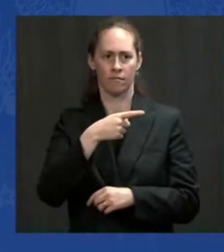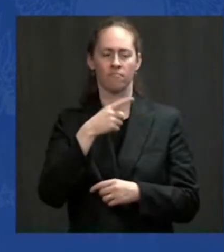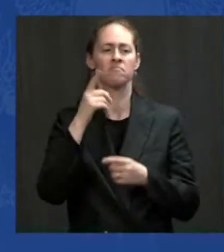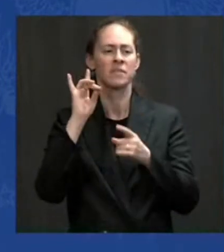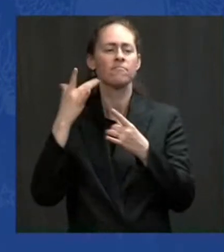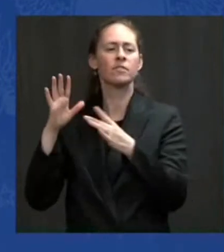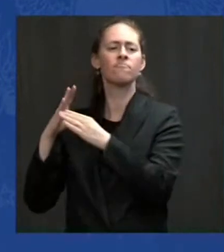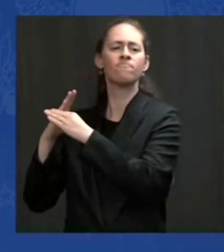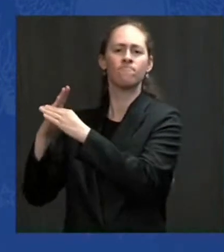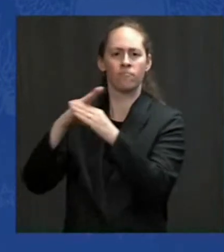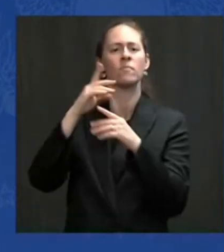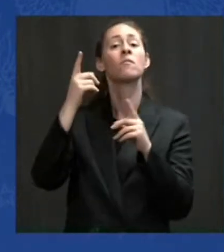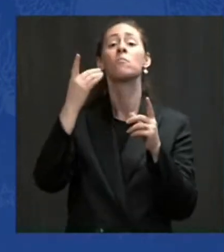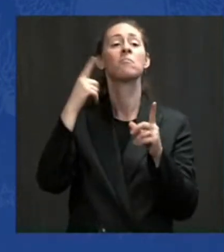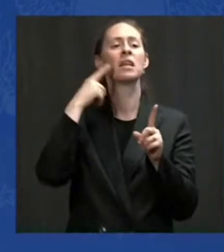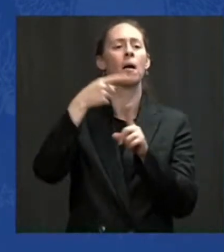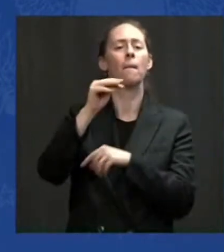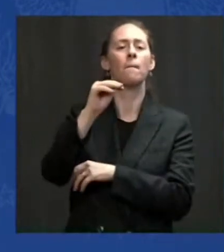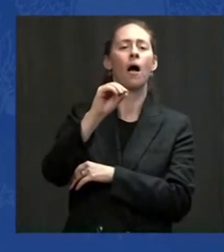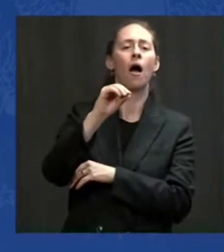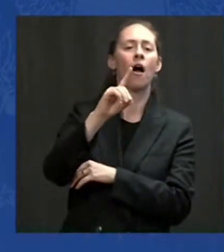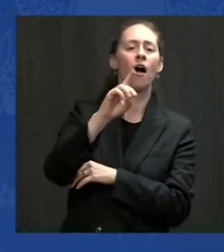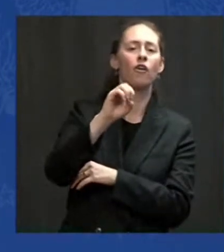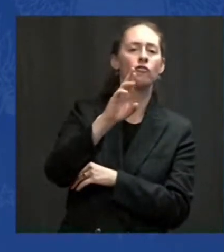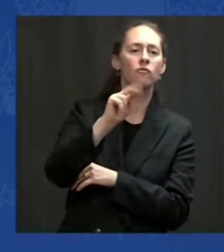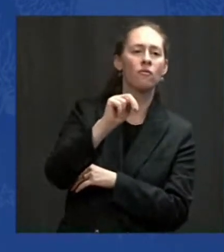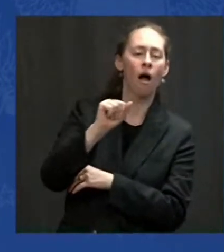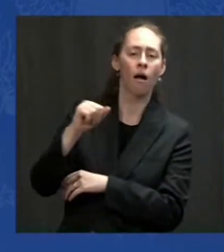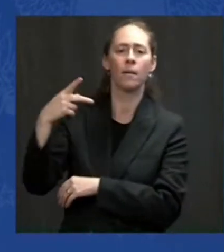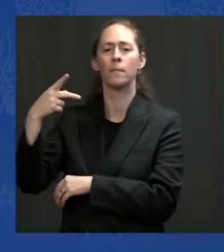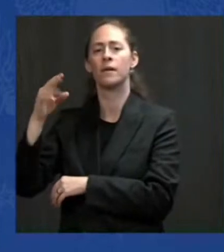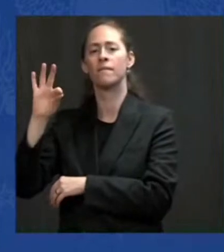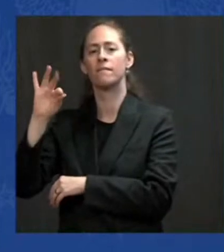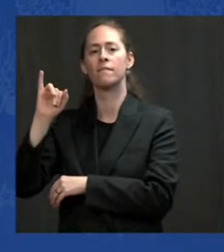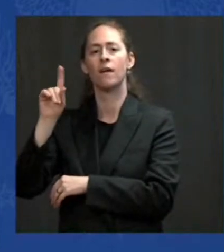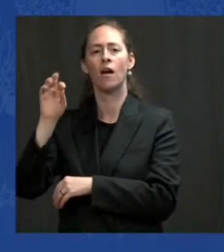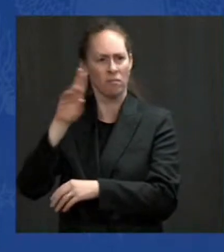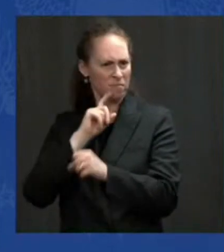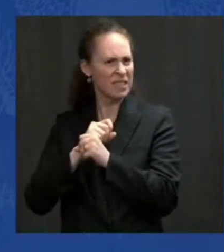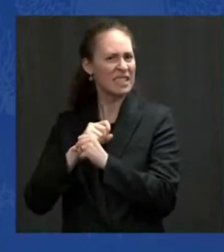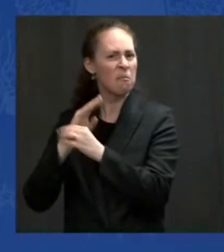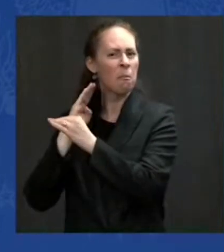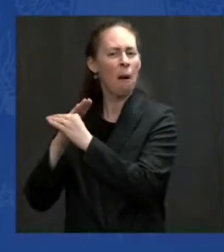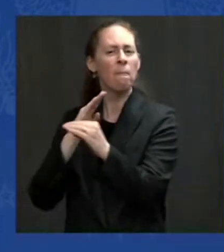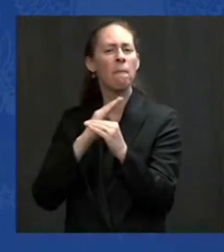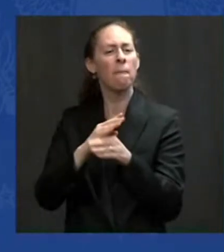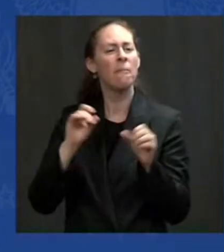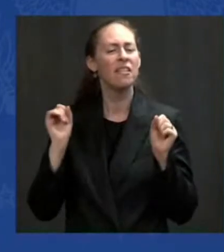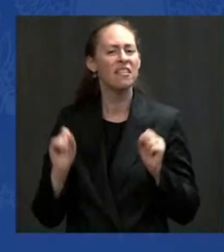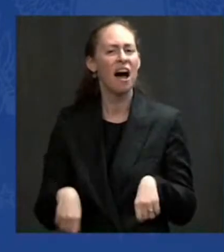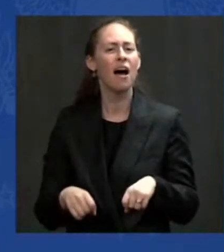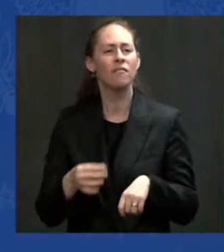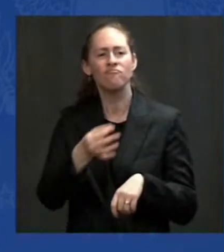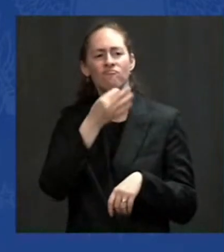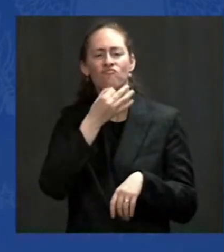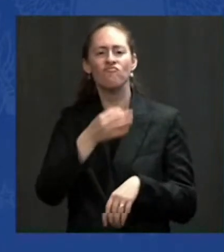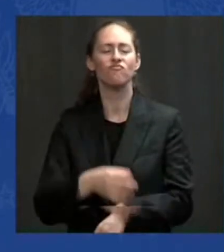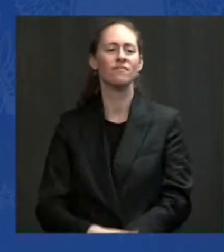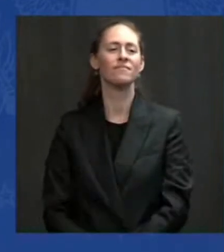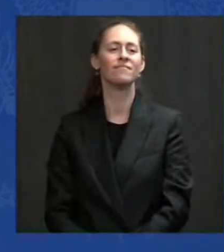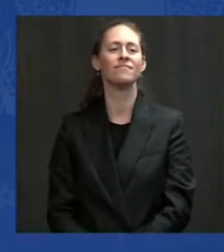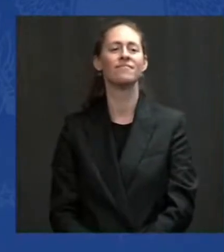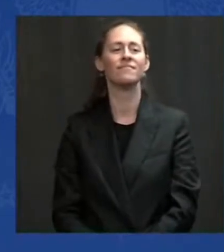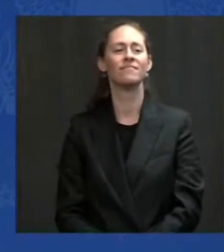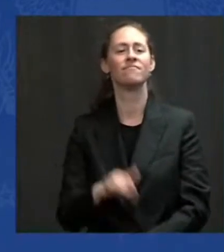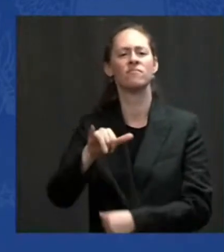protective. Symptomatic disease, a study from England, again, 2 doses of Pfizer, 88%. And